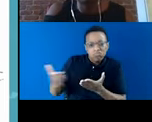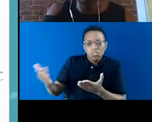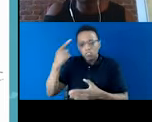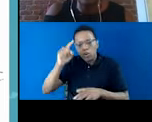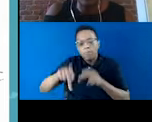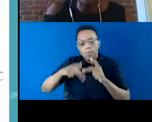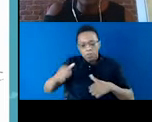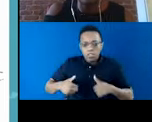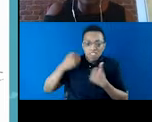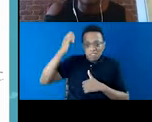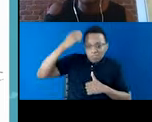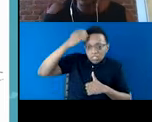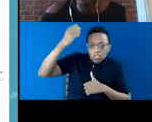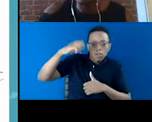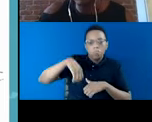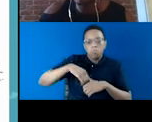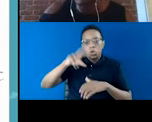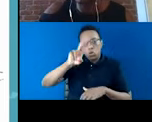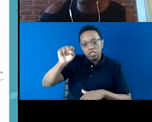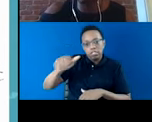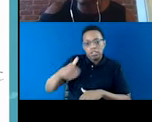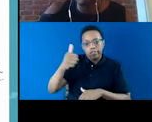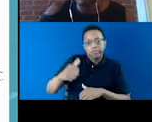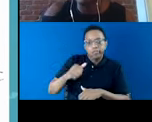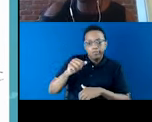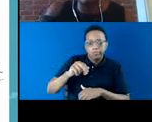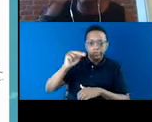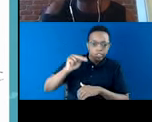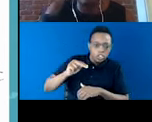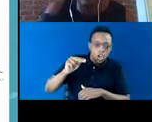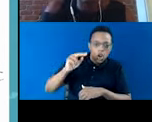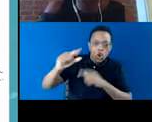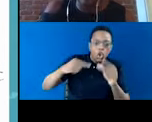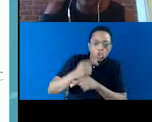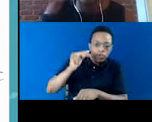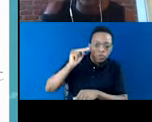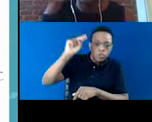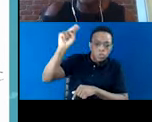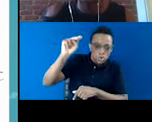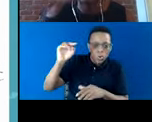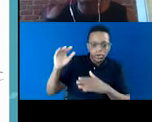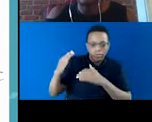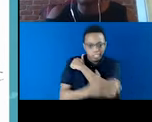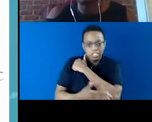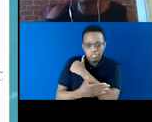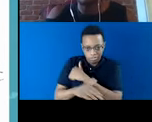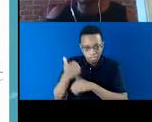States, and other global North countries, as we call them, right? Another word for global North is imperialist countries.